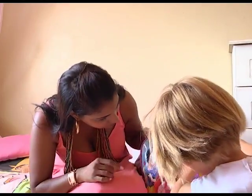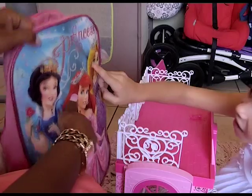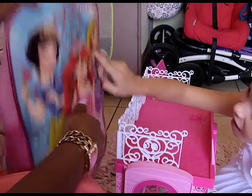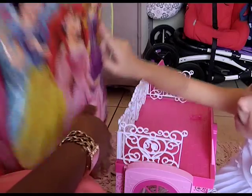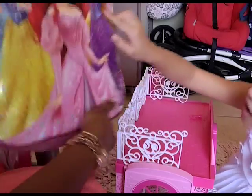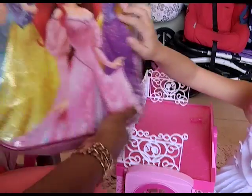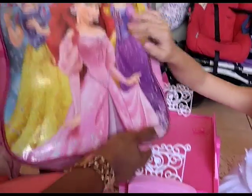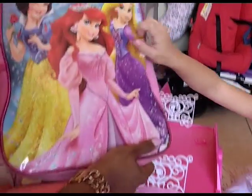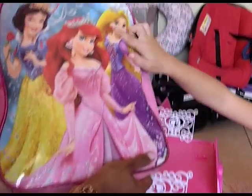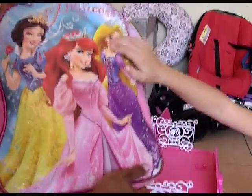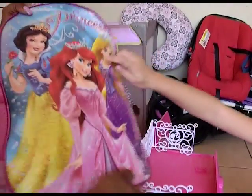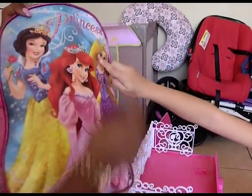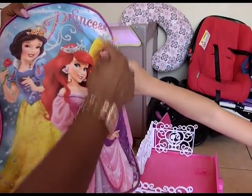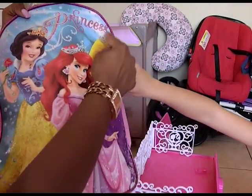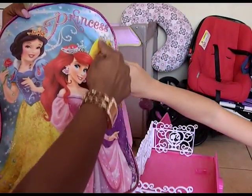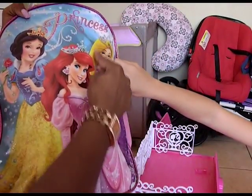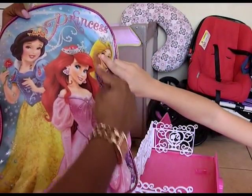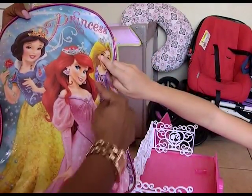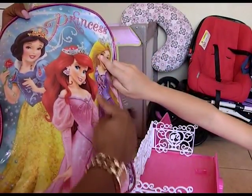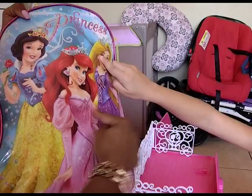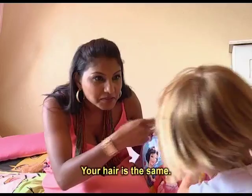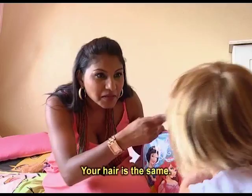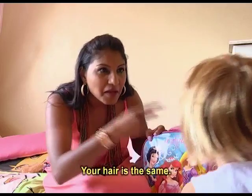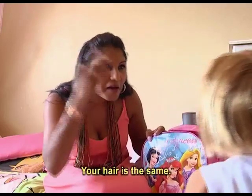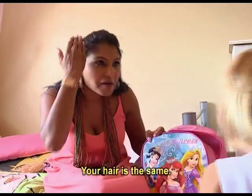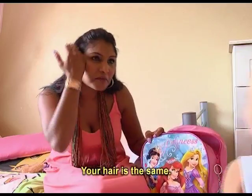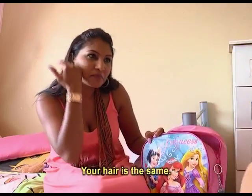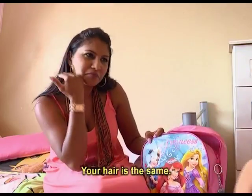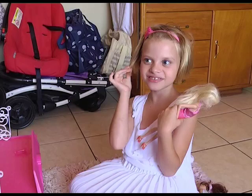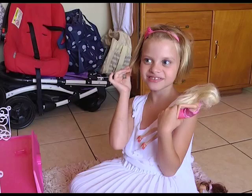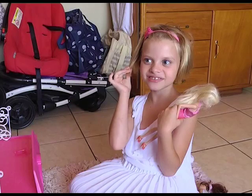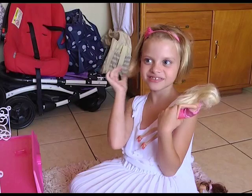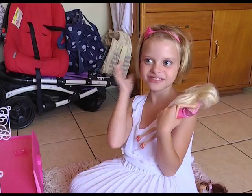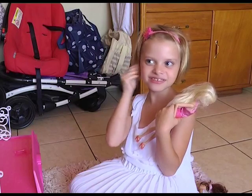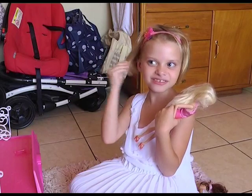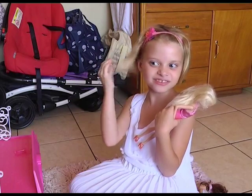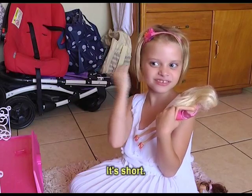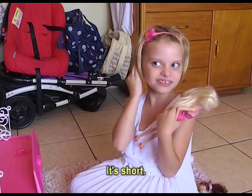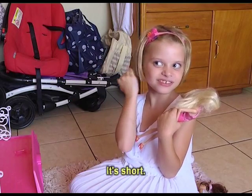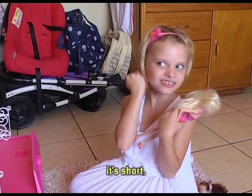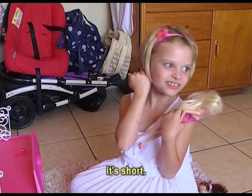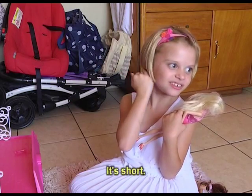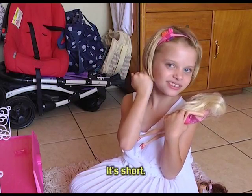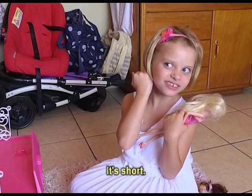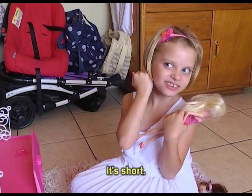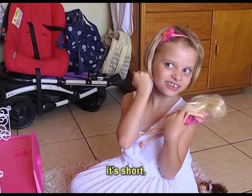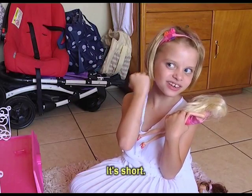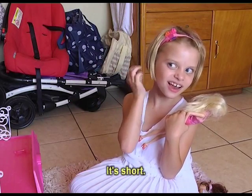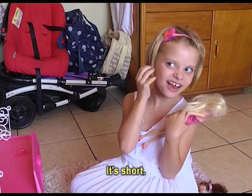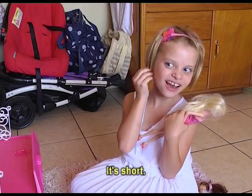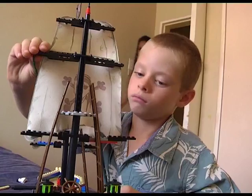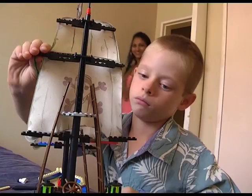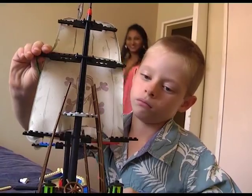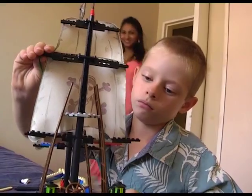aan wat? Wat maak hier jou meis? Your hair is the same. Is jy so synig? It's short. Tandjie